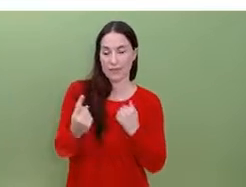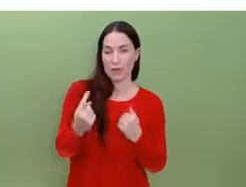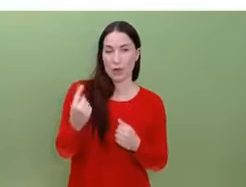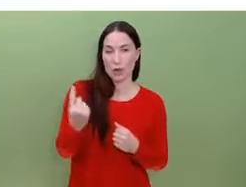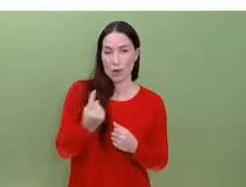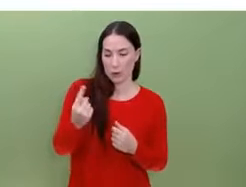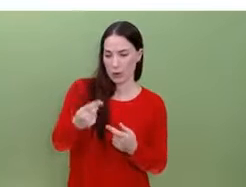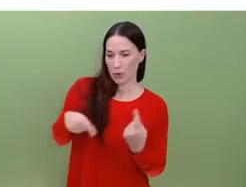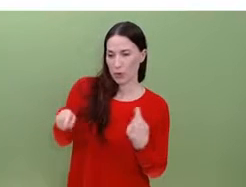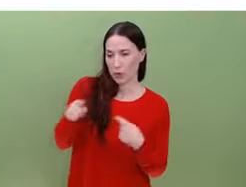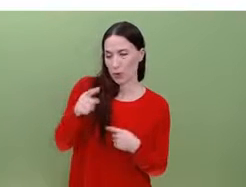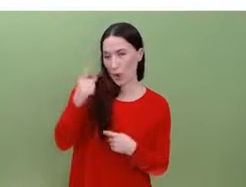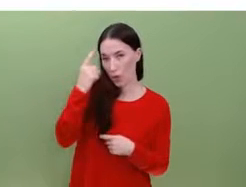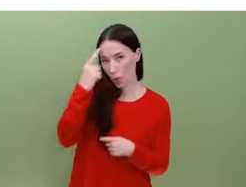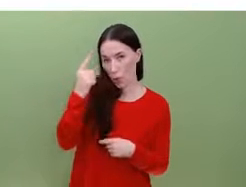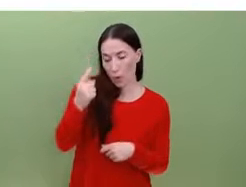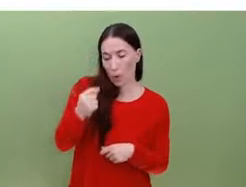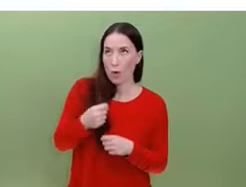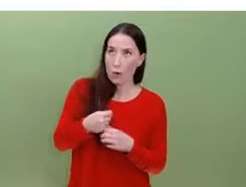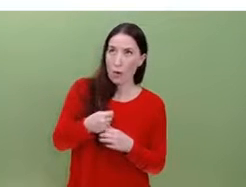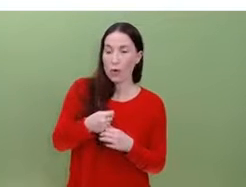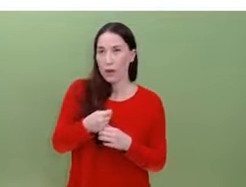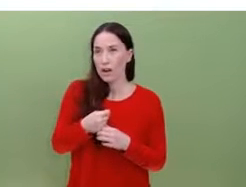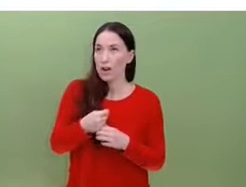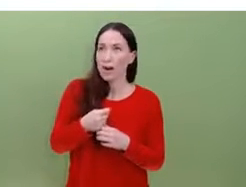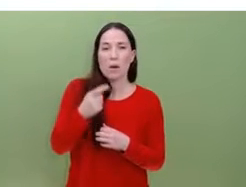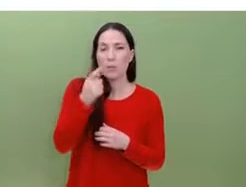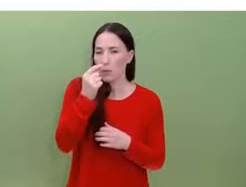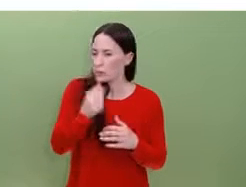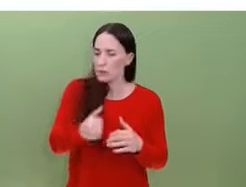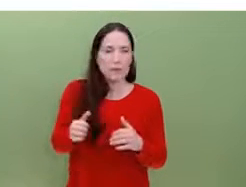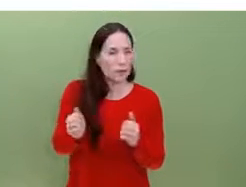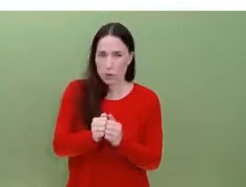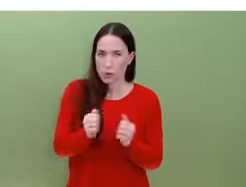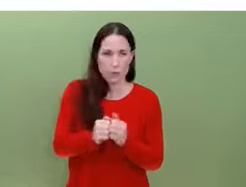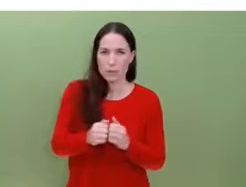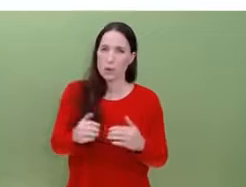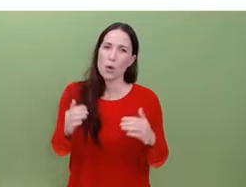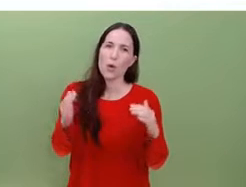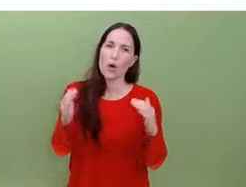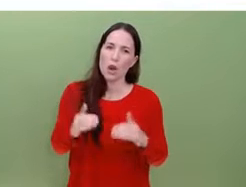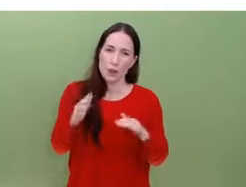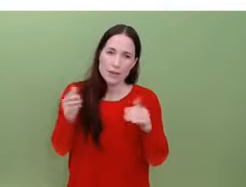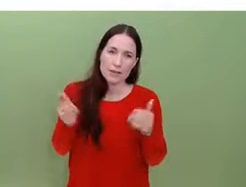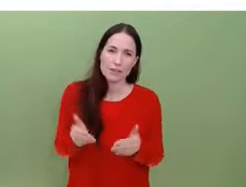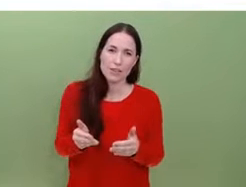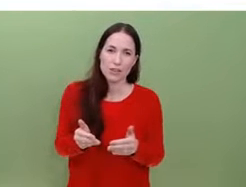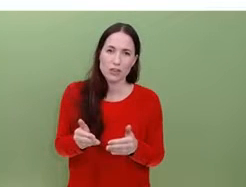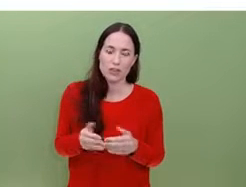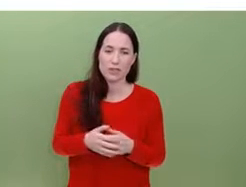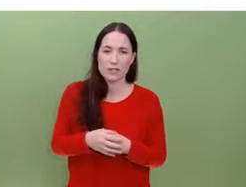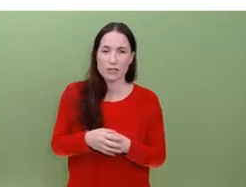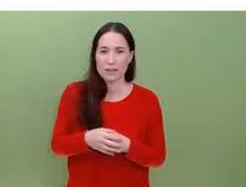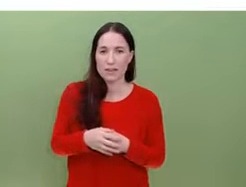considered might not be suitable for a low intensity intervention. Now, I just need to reiterate again that that's